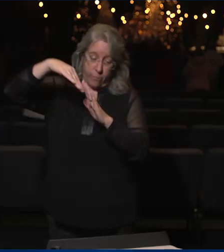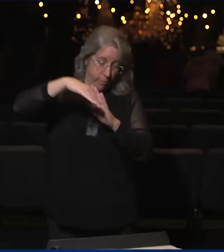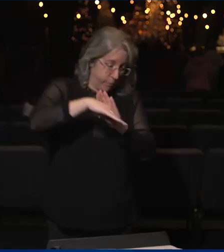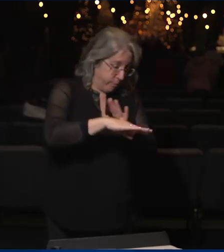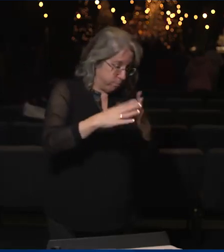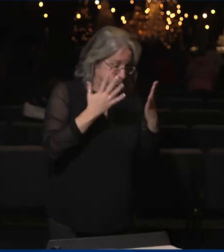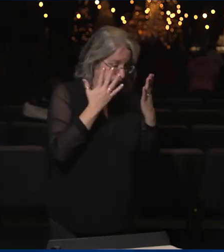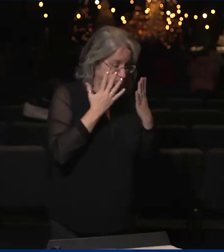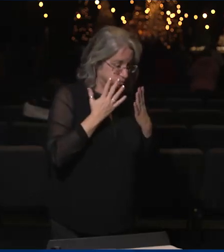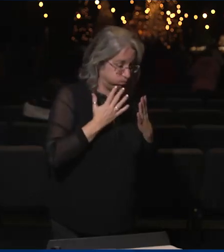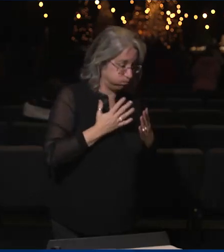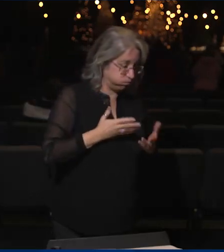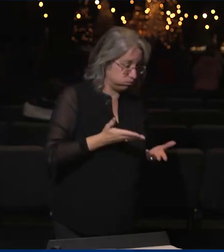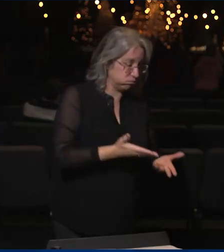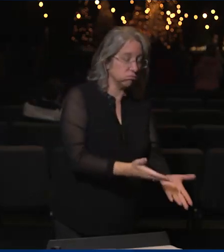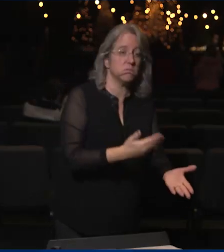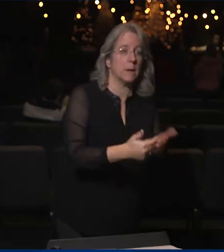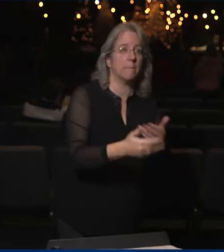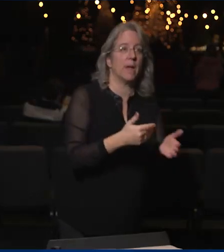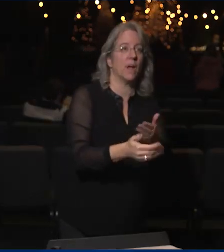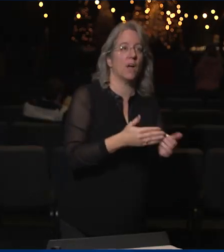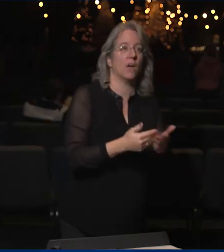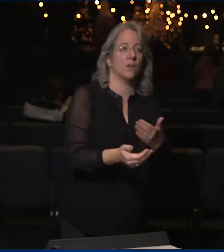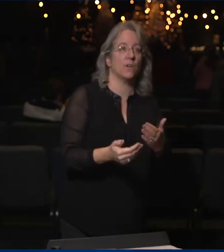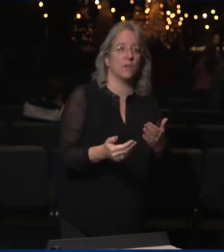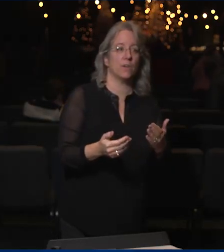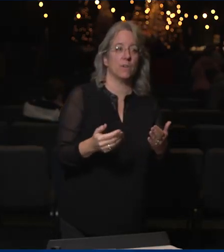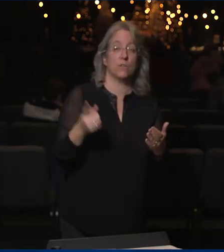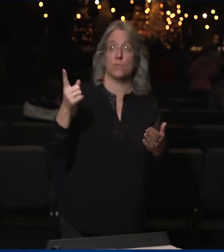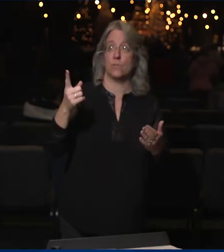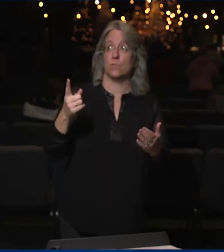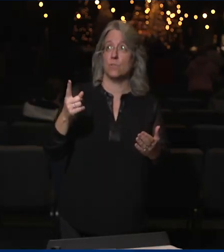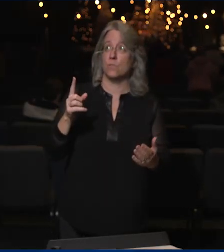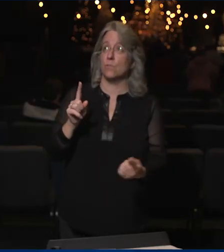to the valleys below,